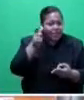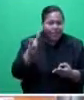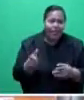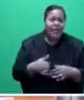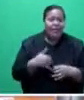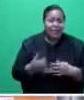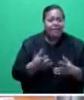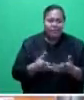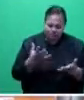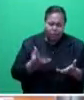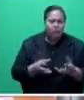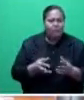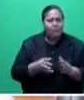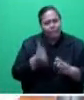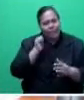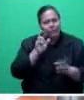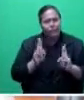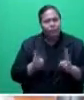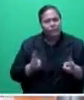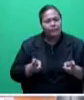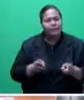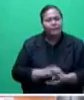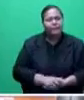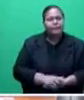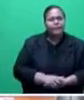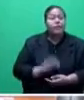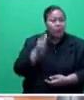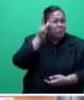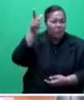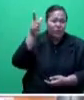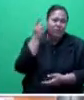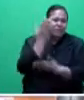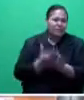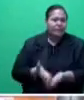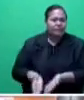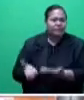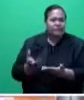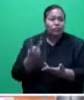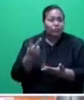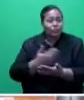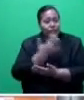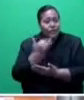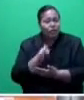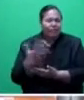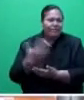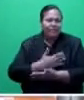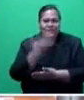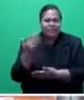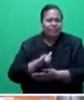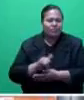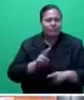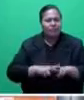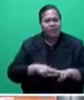measure and it is at the discretion of the employer whether to approve more than two days family care paternity leave, particularly when the employer